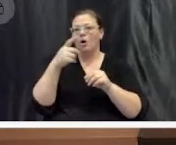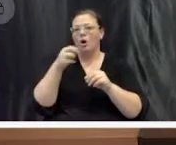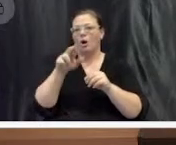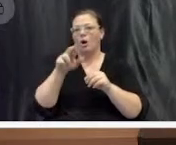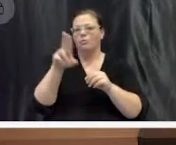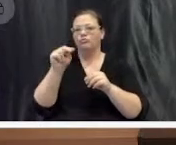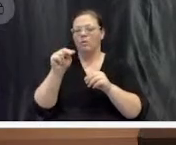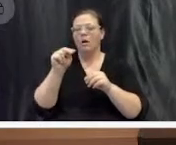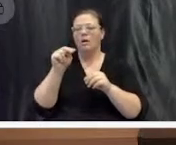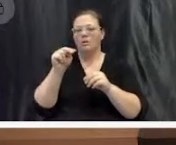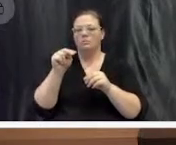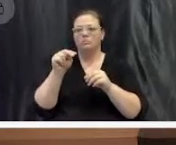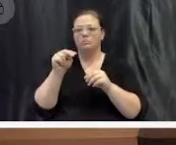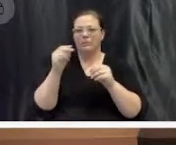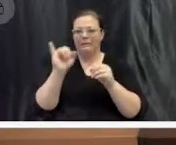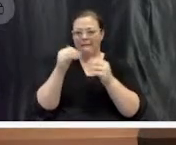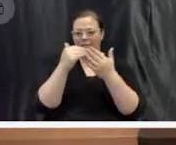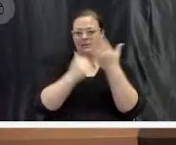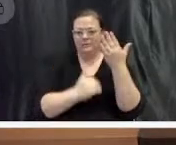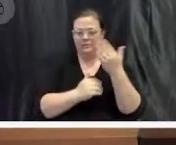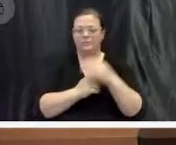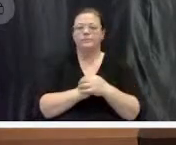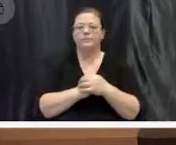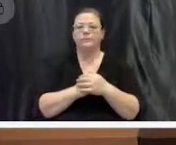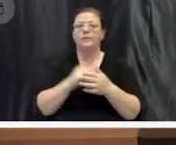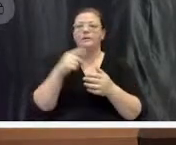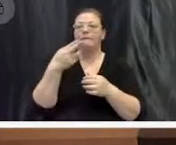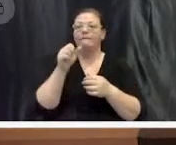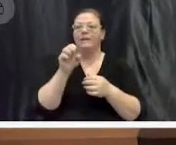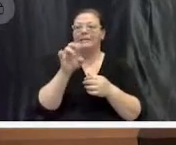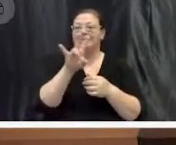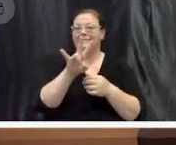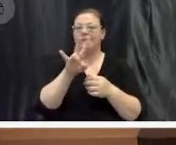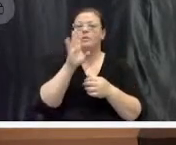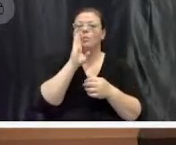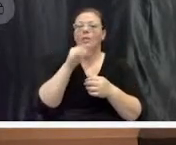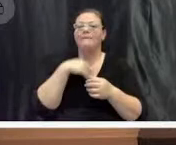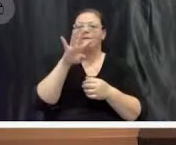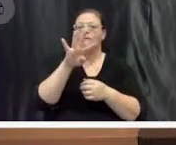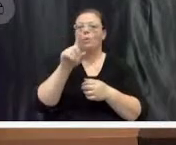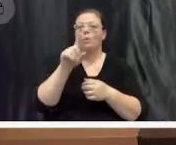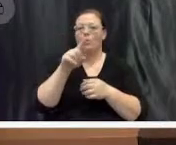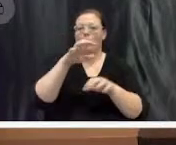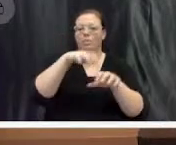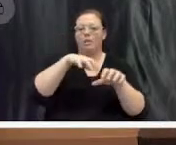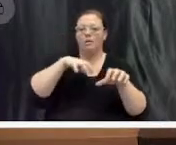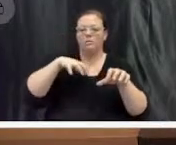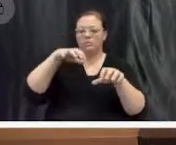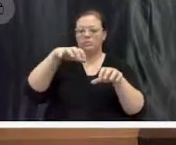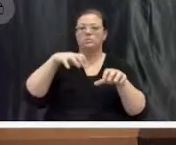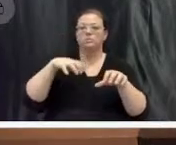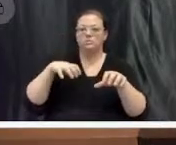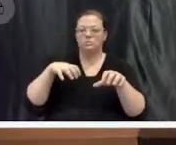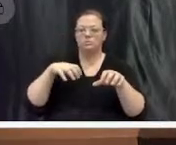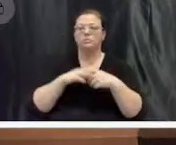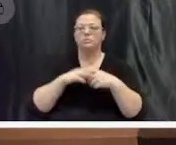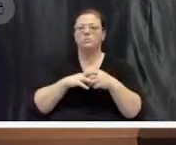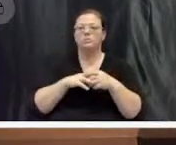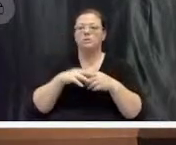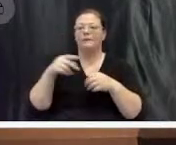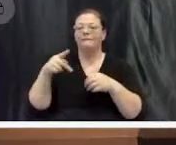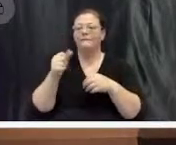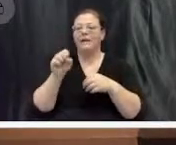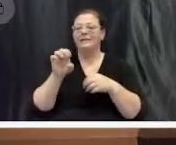residential development as follows. Phase 7, 41 lots, part of Tract O. Phase